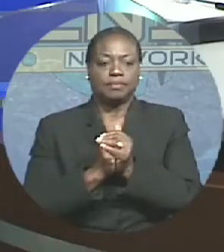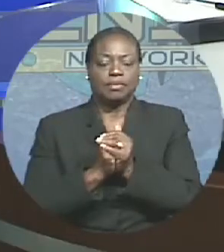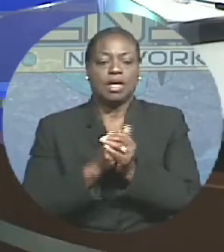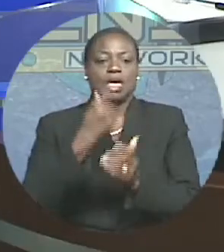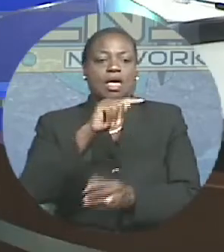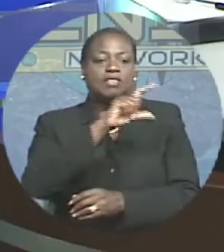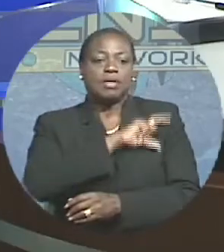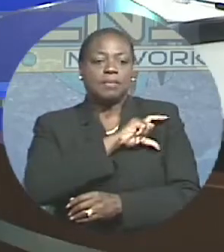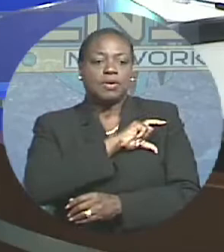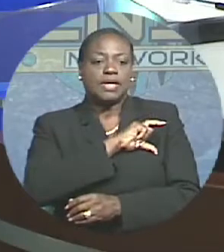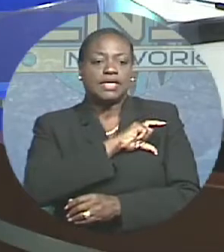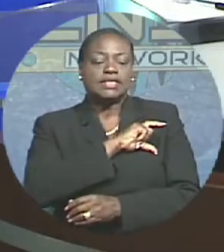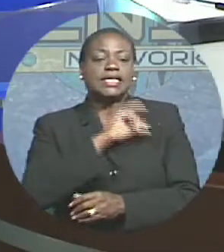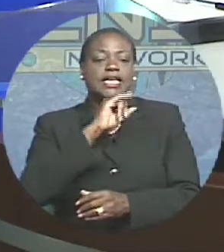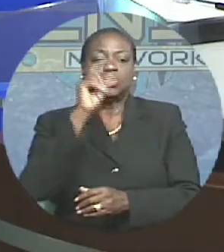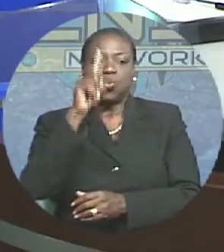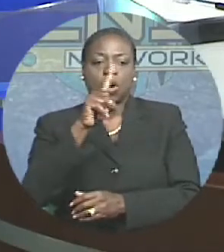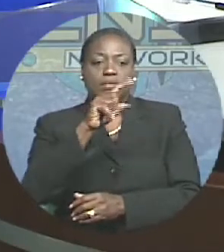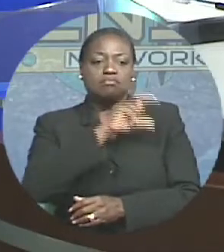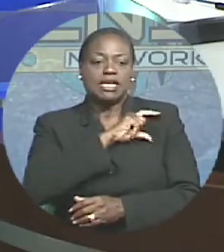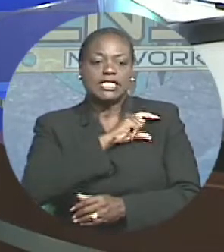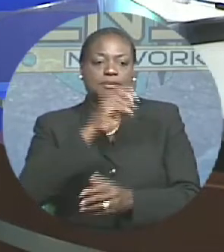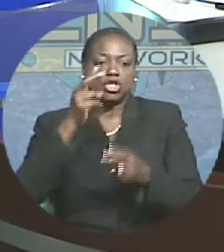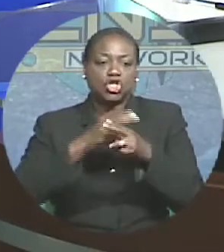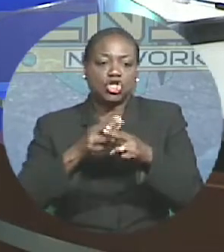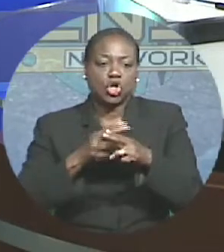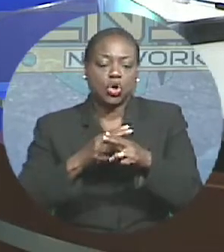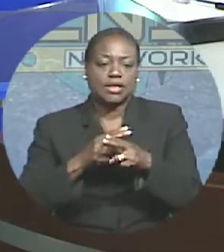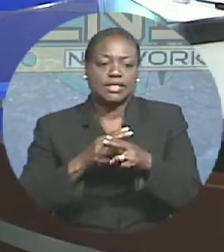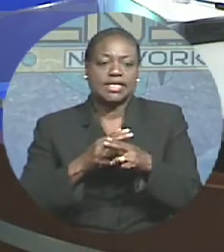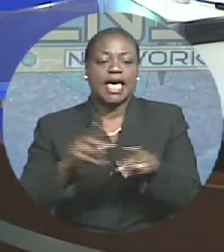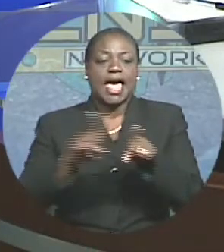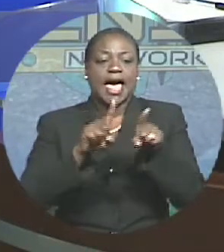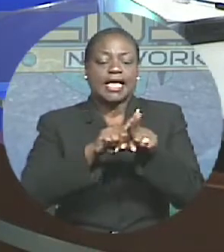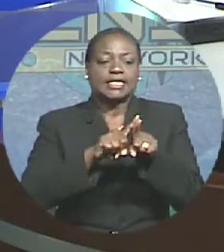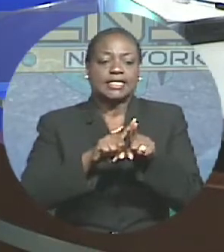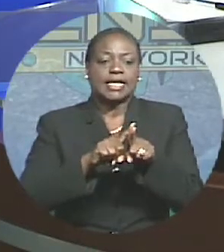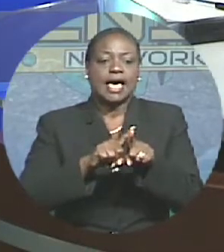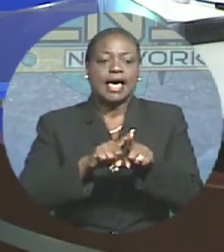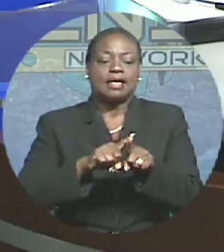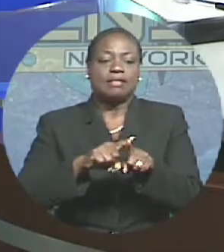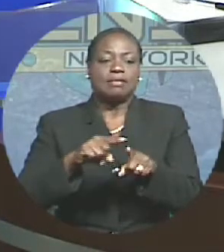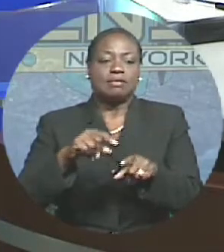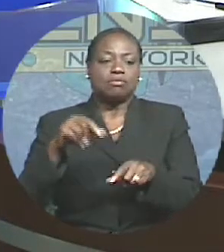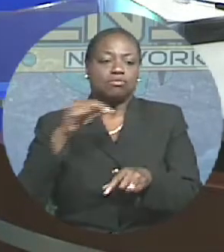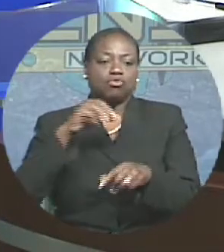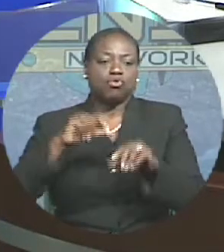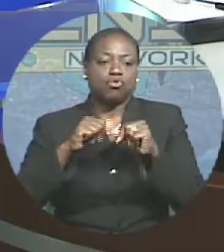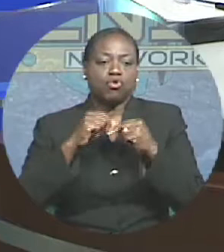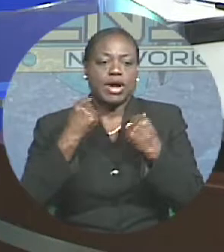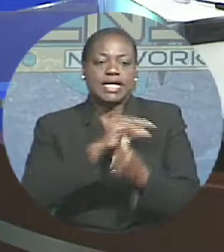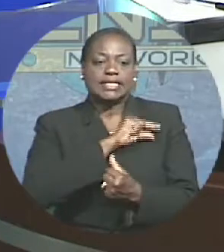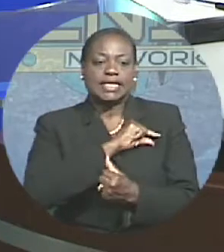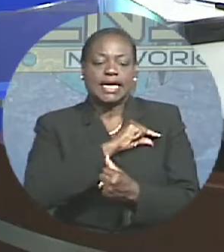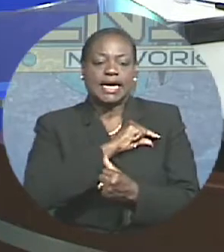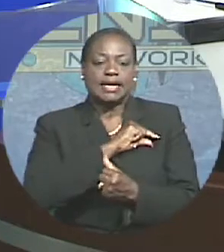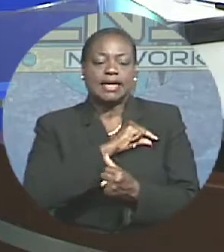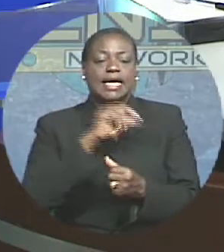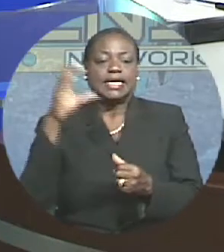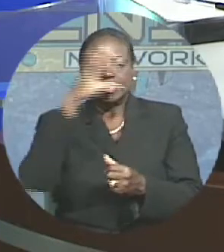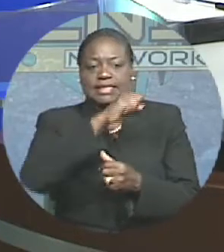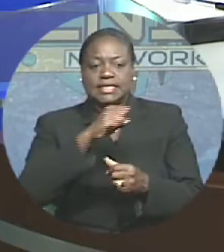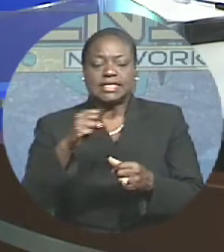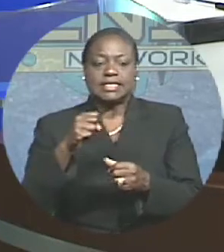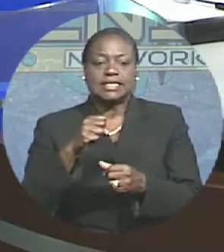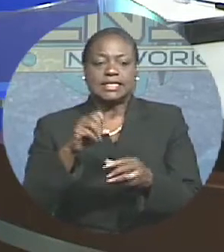police force is one officer short tonight after Commissioner of Police Allison Greenslade dismissed a police constable this afternoon for an undisclosed